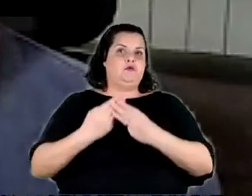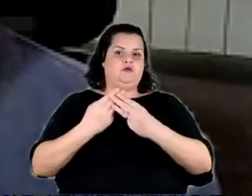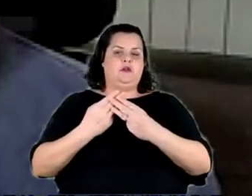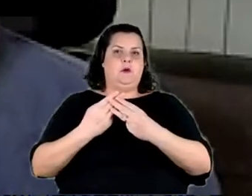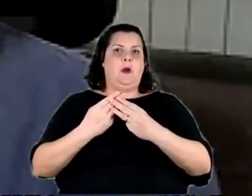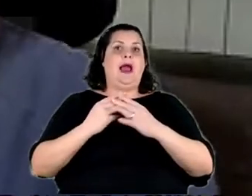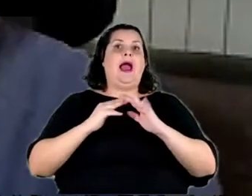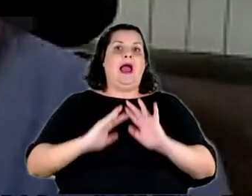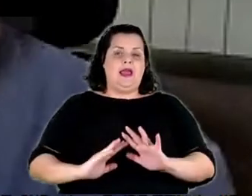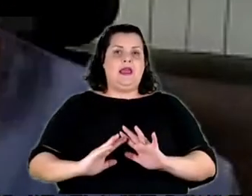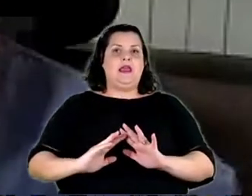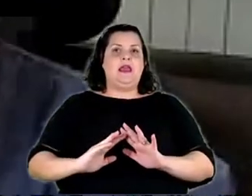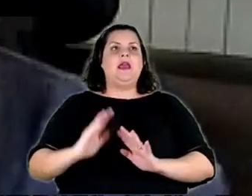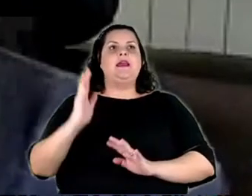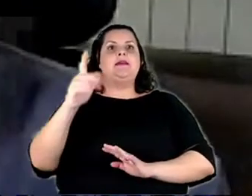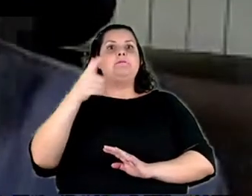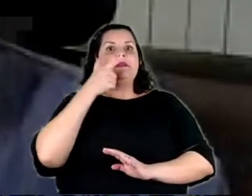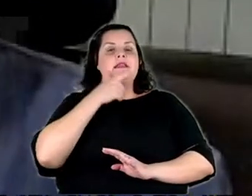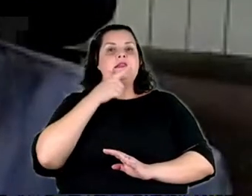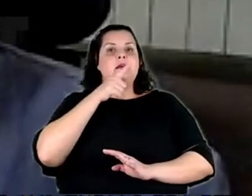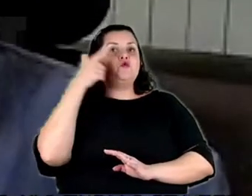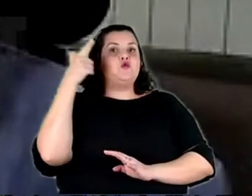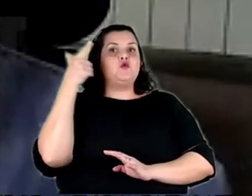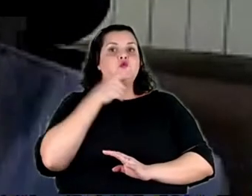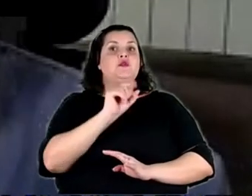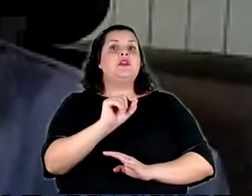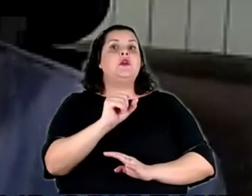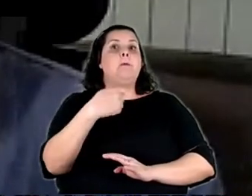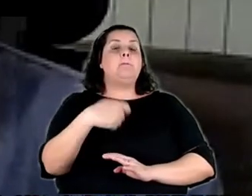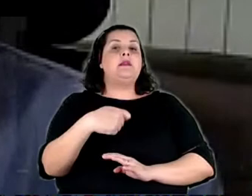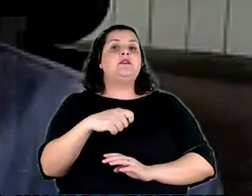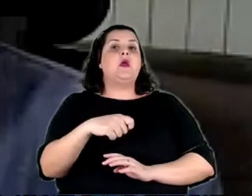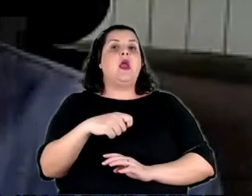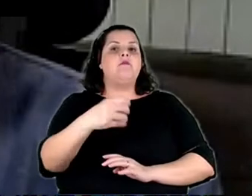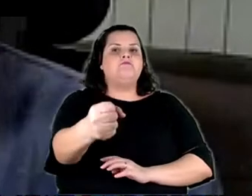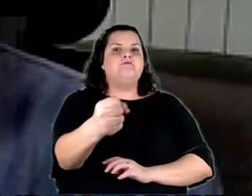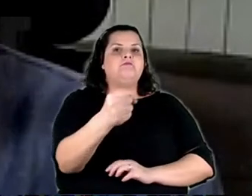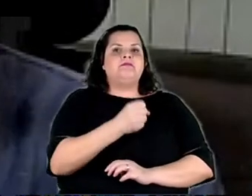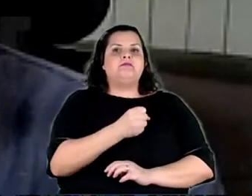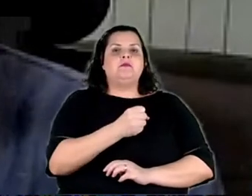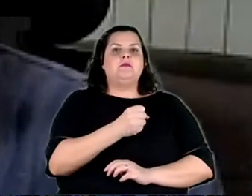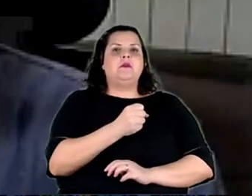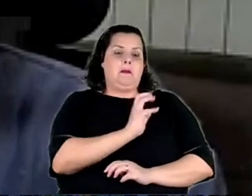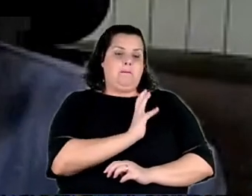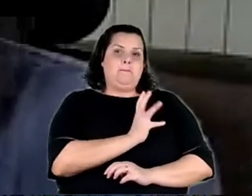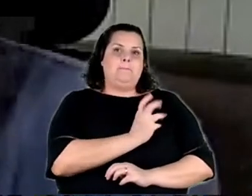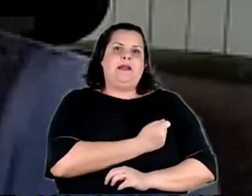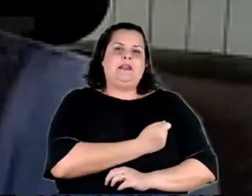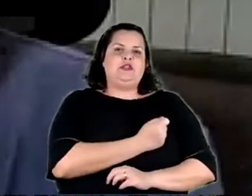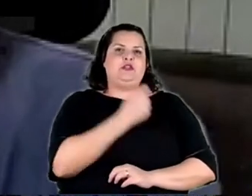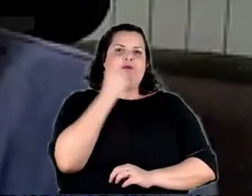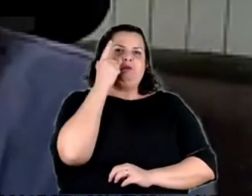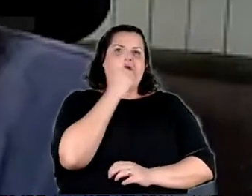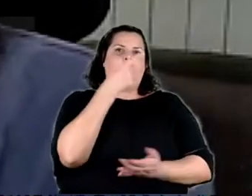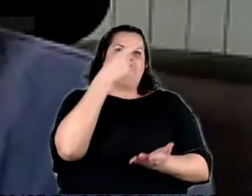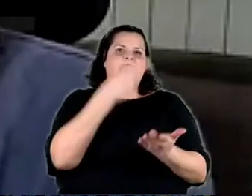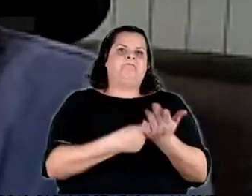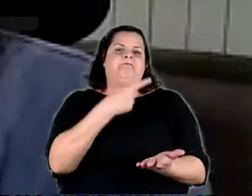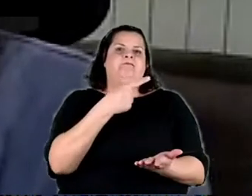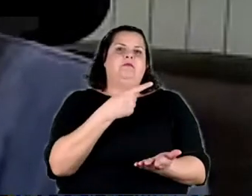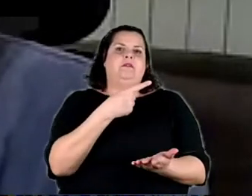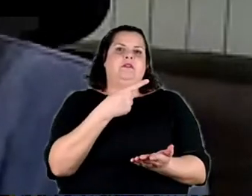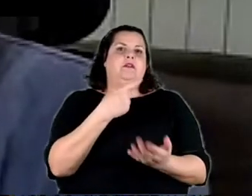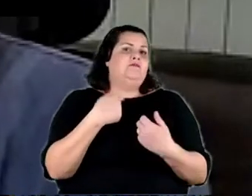really is, of course, we need to improve the lives of people on the ground. But I'm not ready